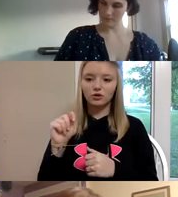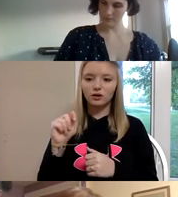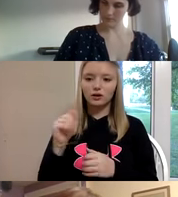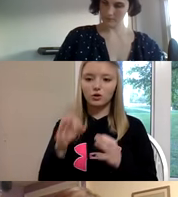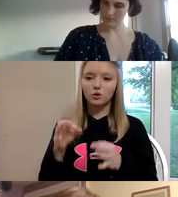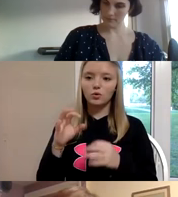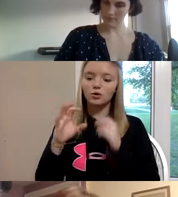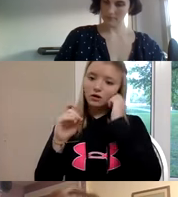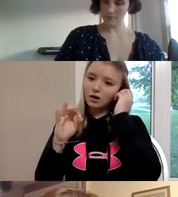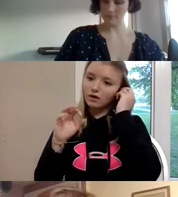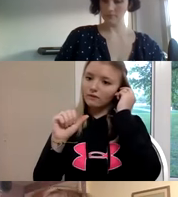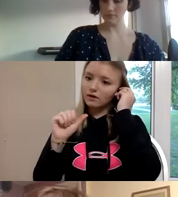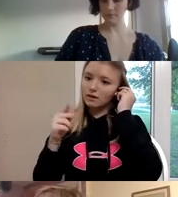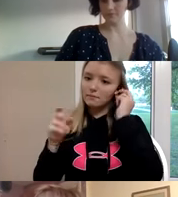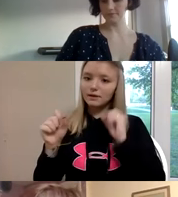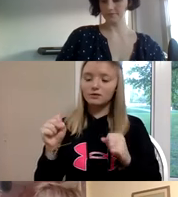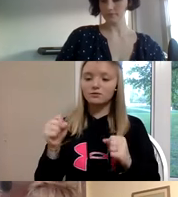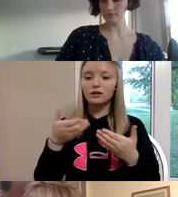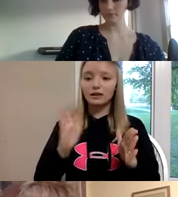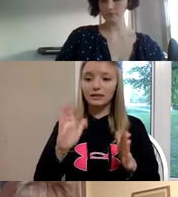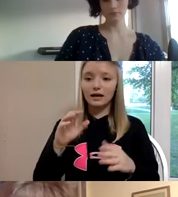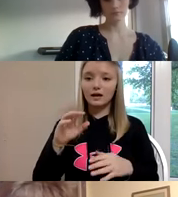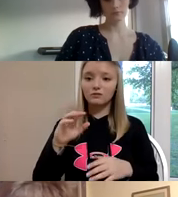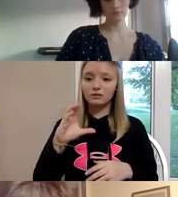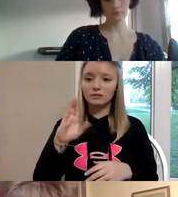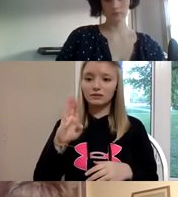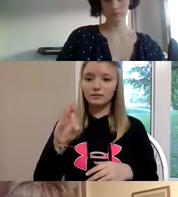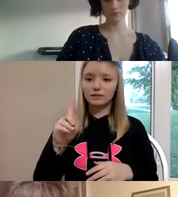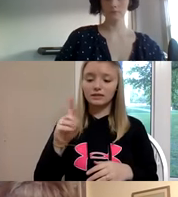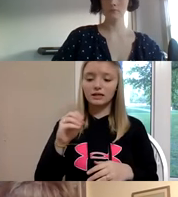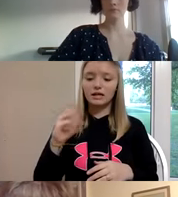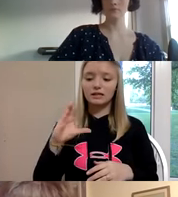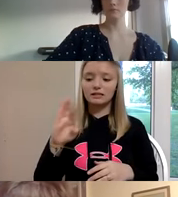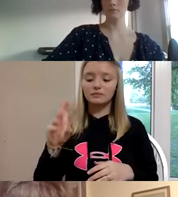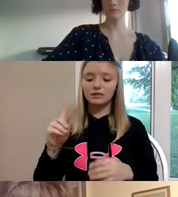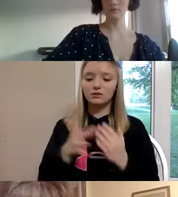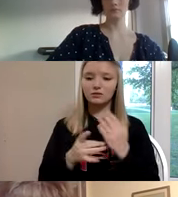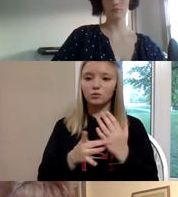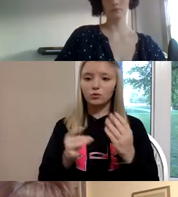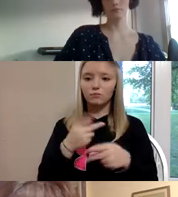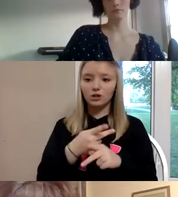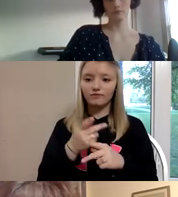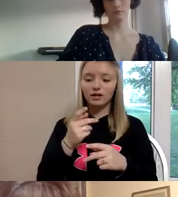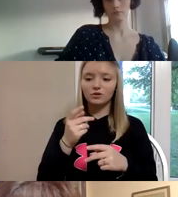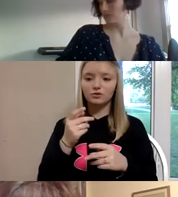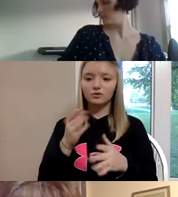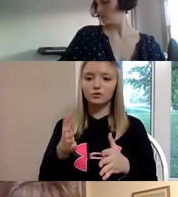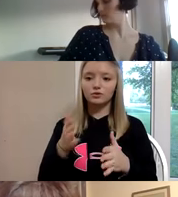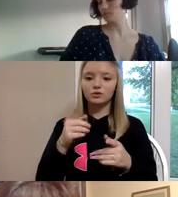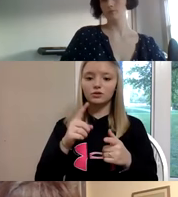allowed hemp CBD and hemp CBD oil manufacturers to operate for years without